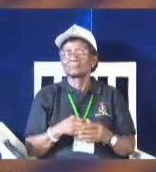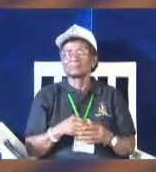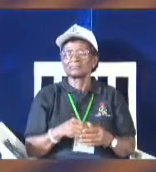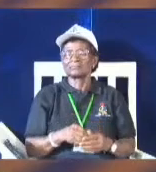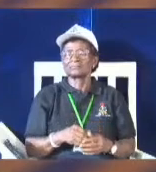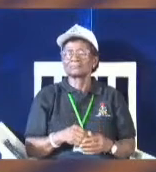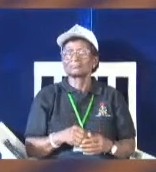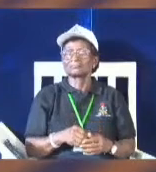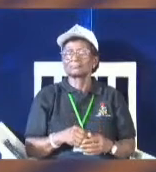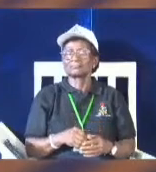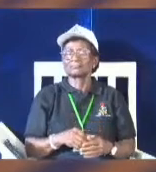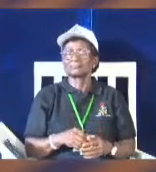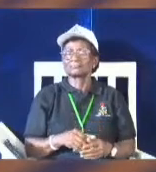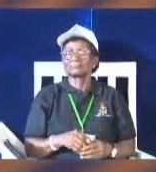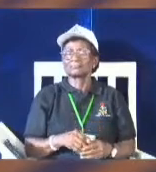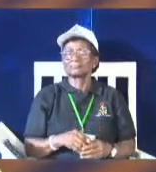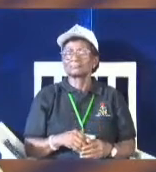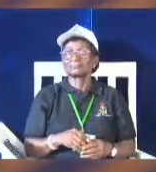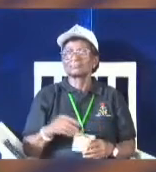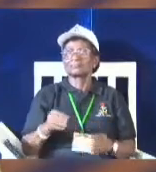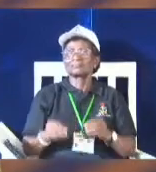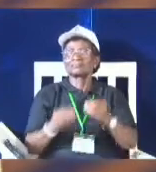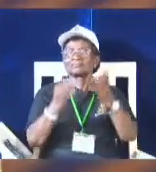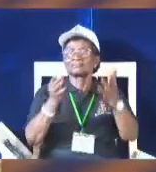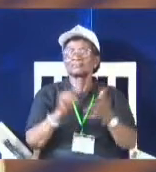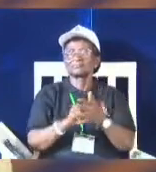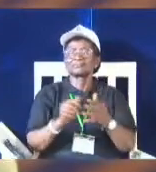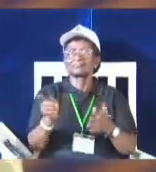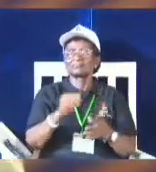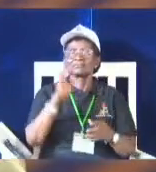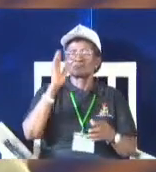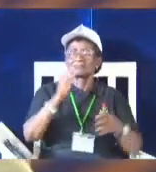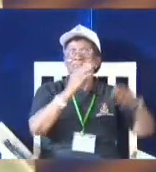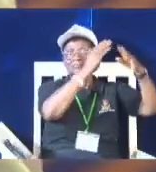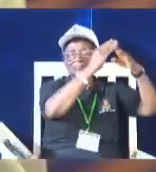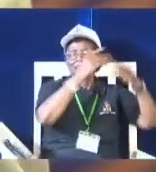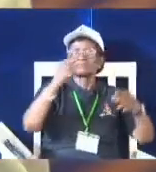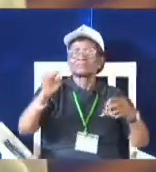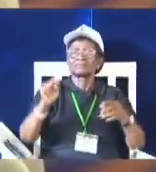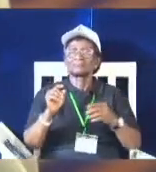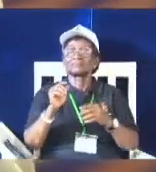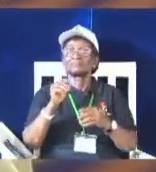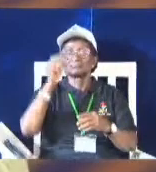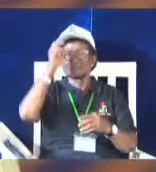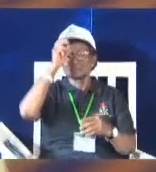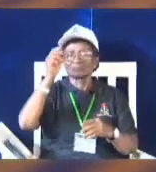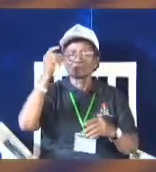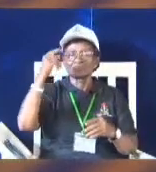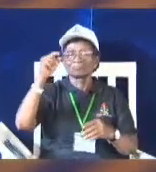Submit like that to God. You resist the devil will flee.